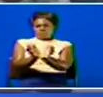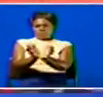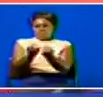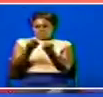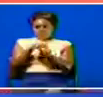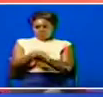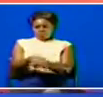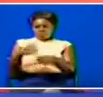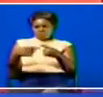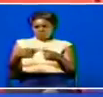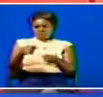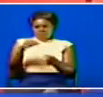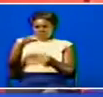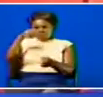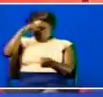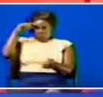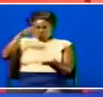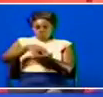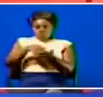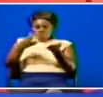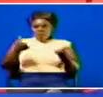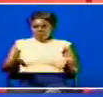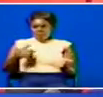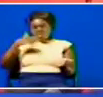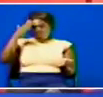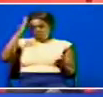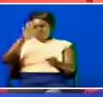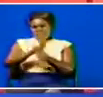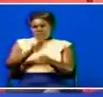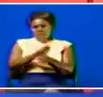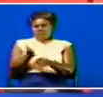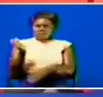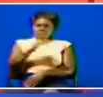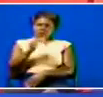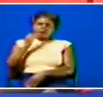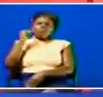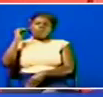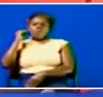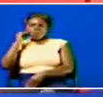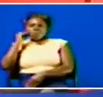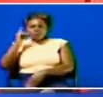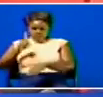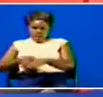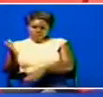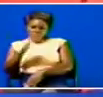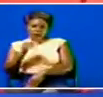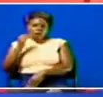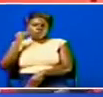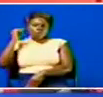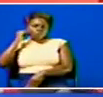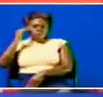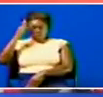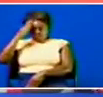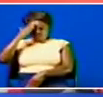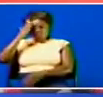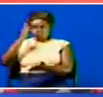process. Because of the circumstances they are here, I know most of them will go home. And once they go home, I'm sure they